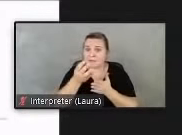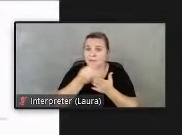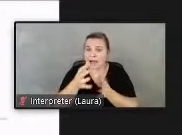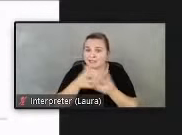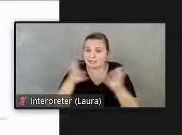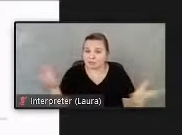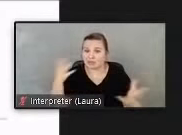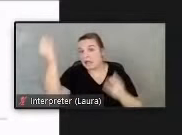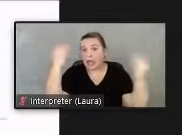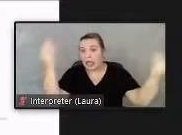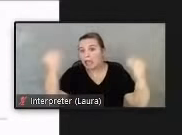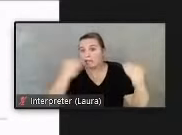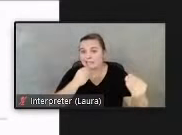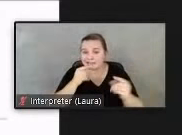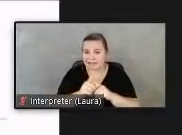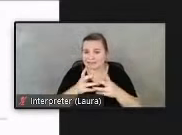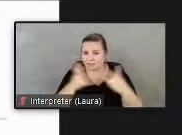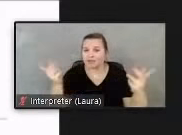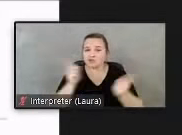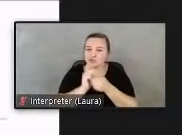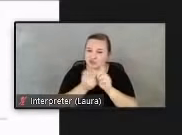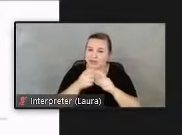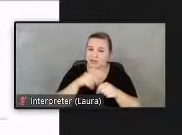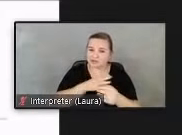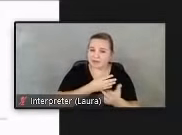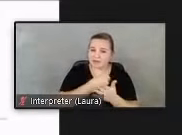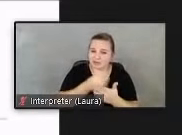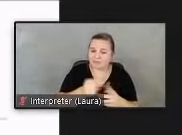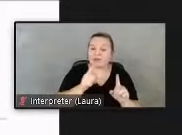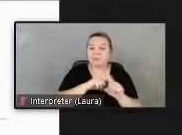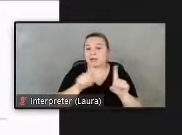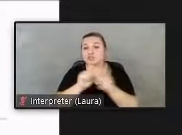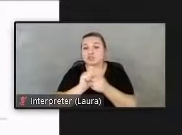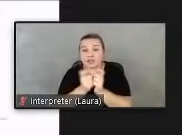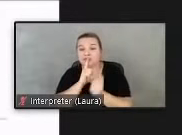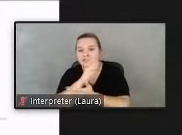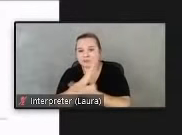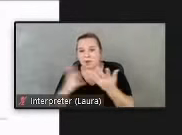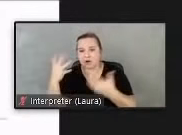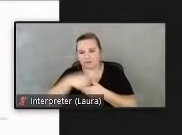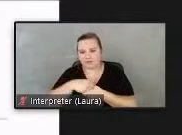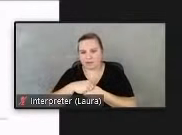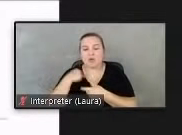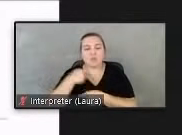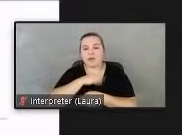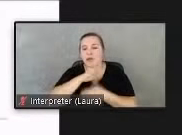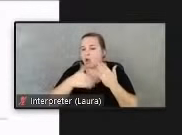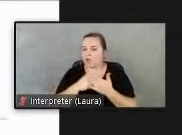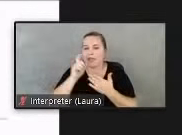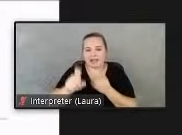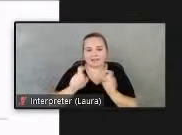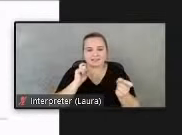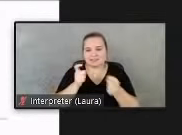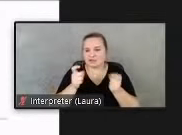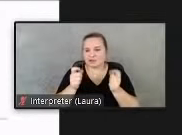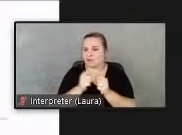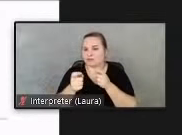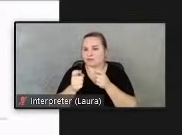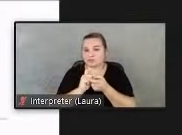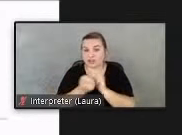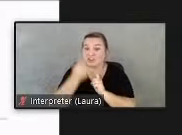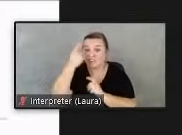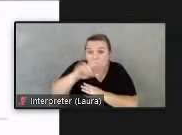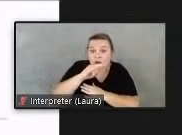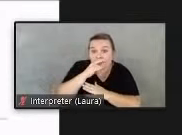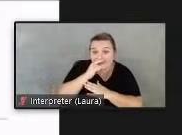So there's been change in my shopping, but there's change as a part of this. We've all had to deal with changes. And for kids, and this is where